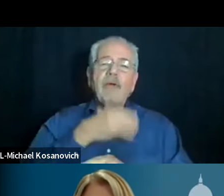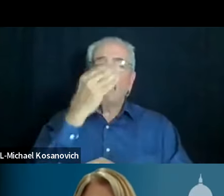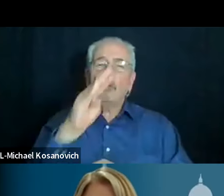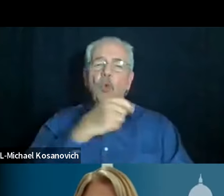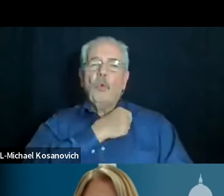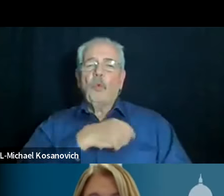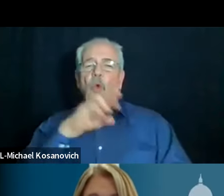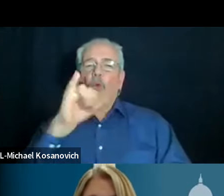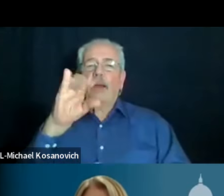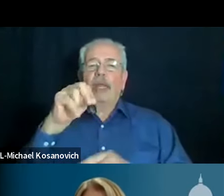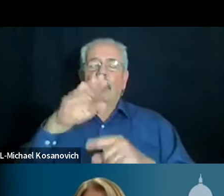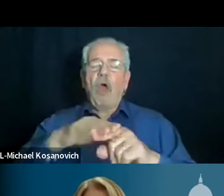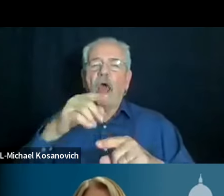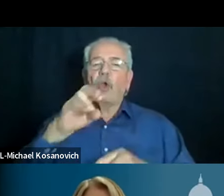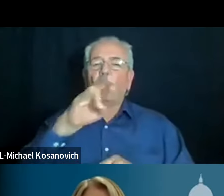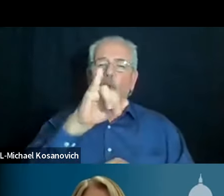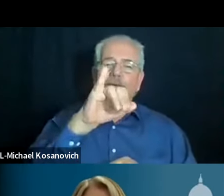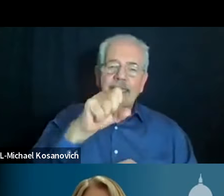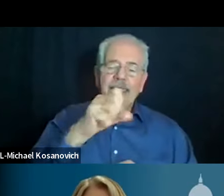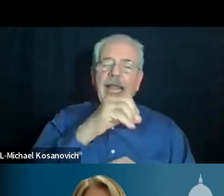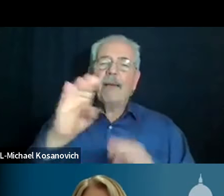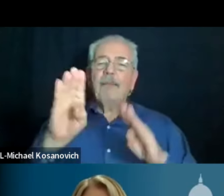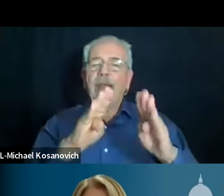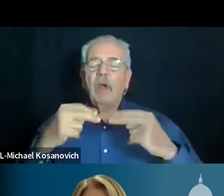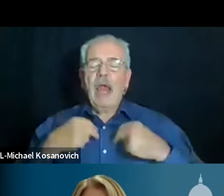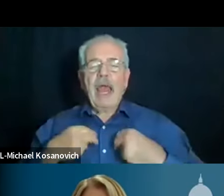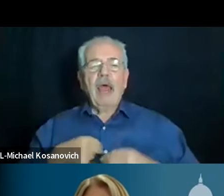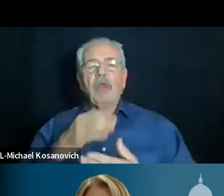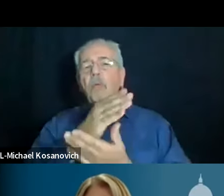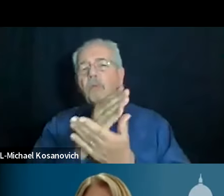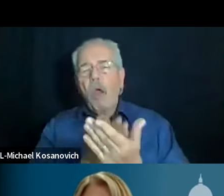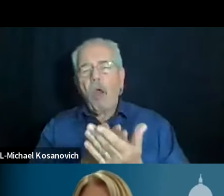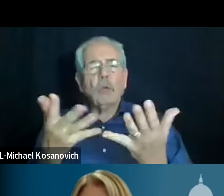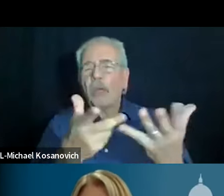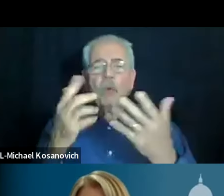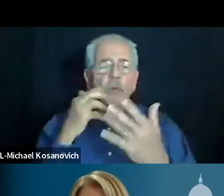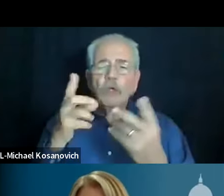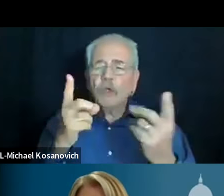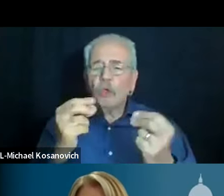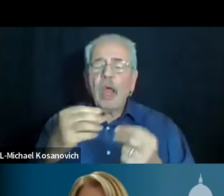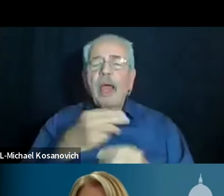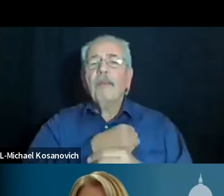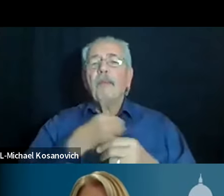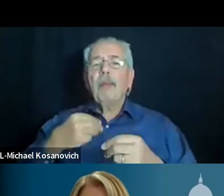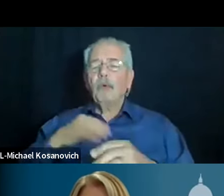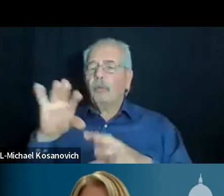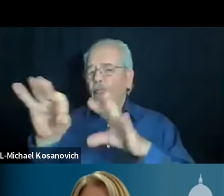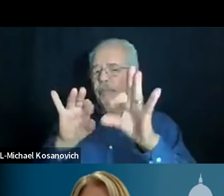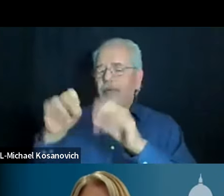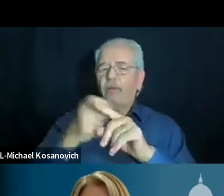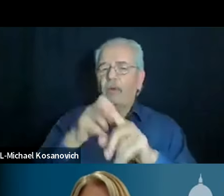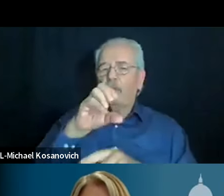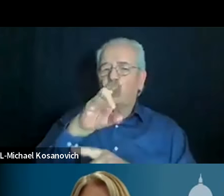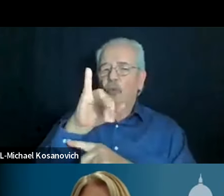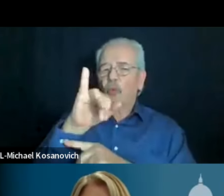commission on the intersection of crisis and behavioral health. Part of what that commission would do would have members appointed from the CRIS